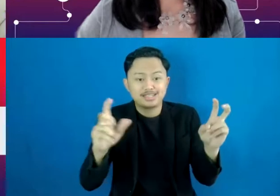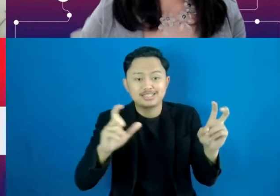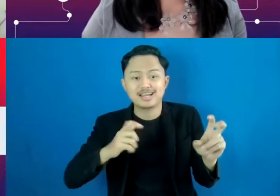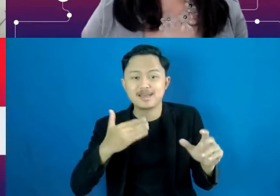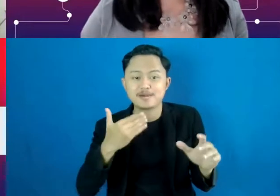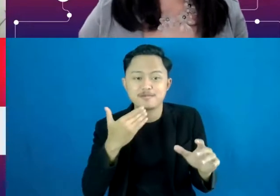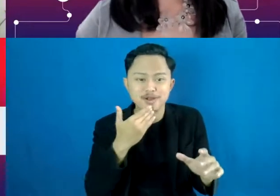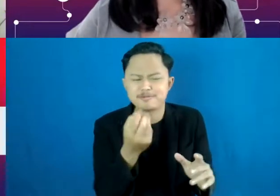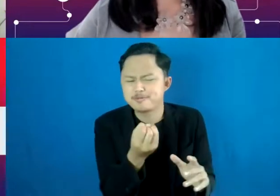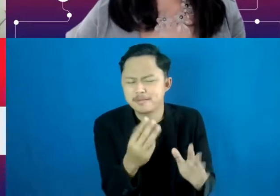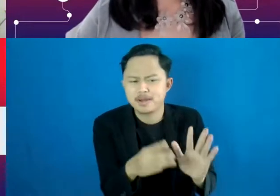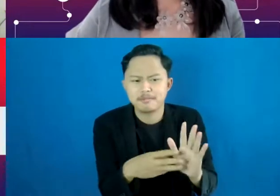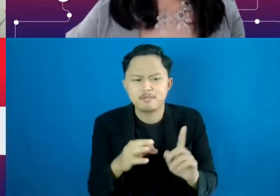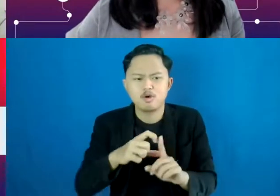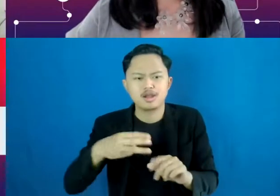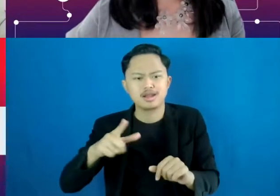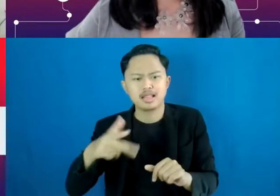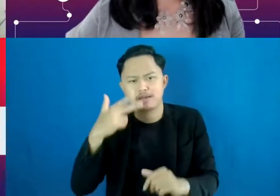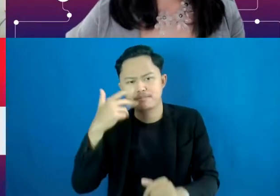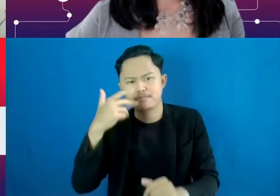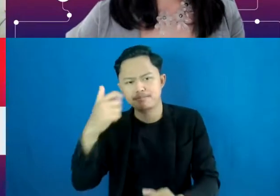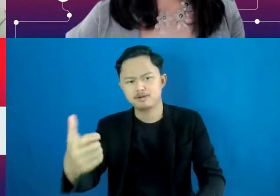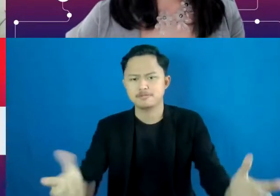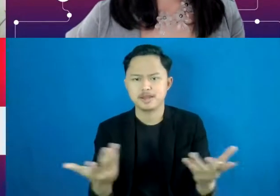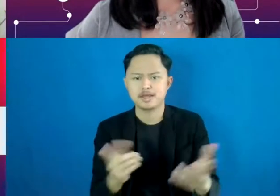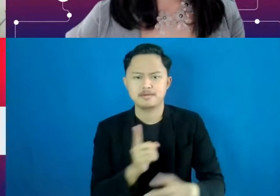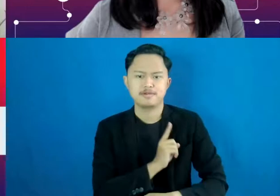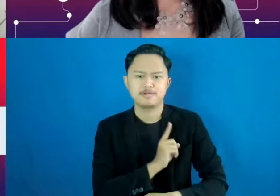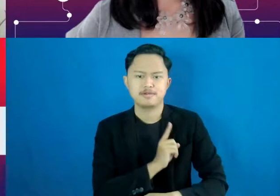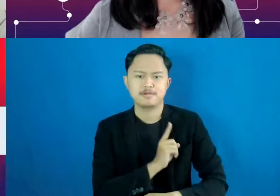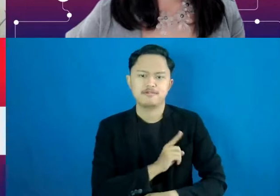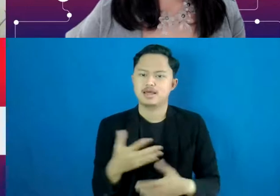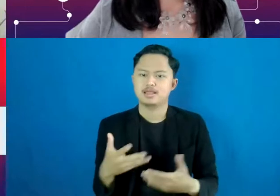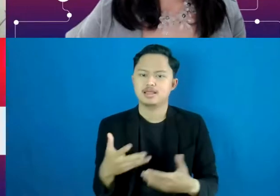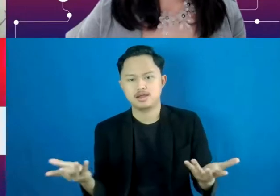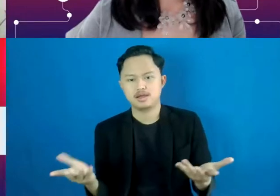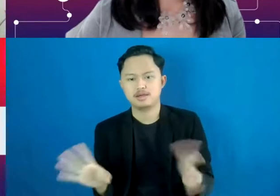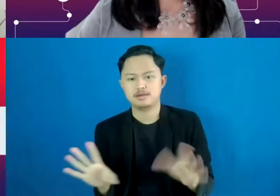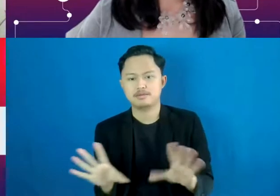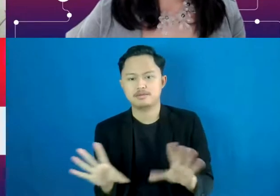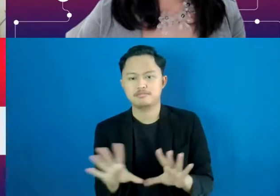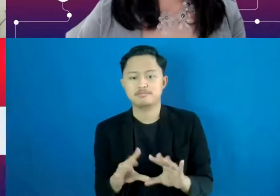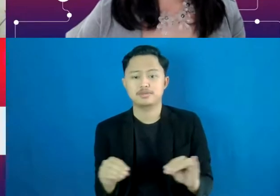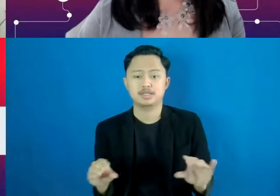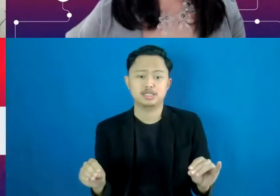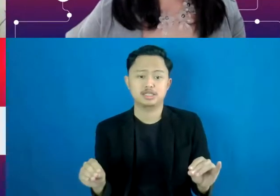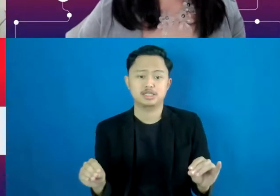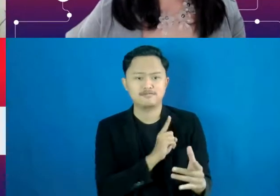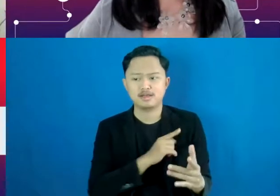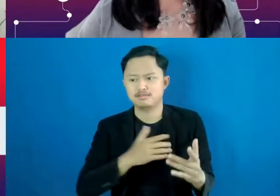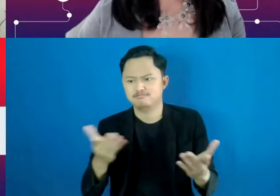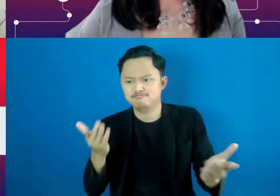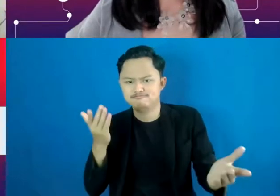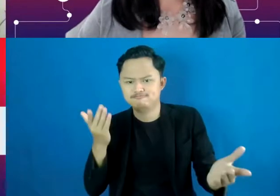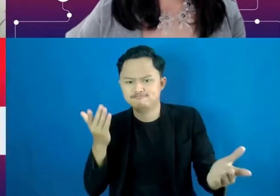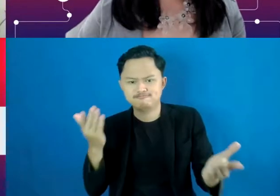which is still with the private operators working with the asset owner between them.